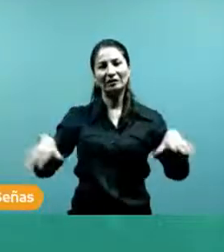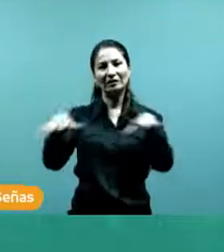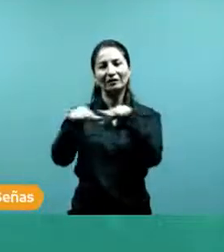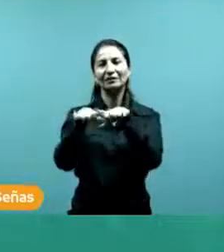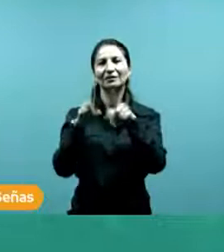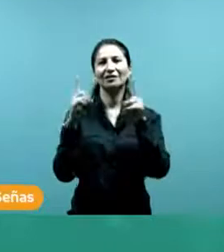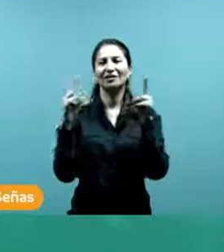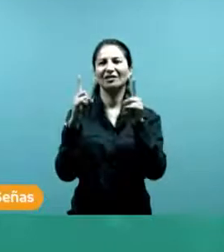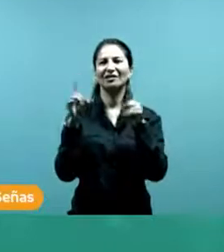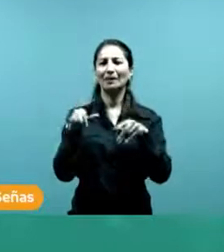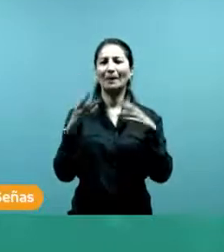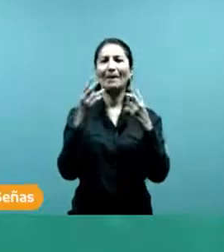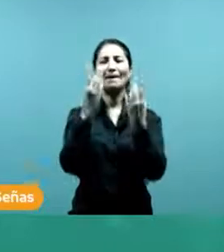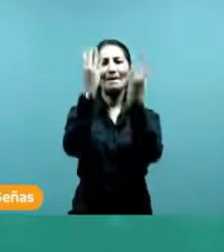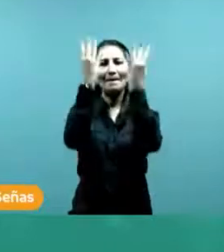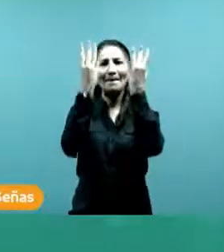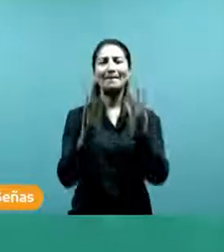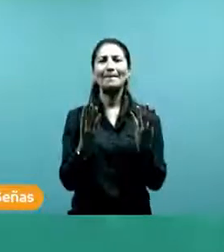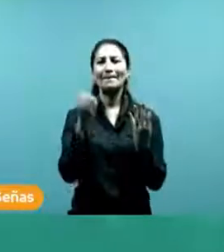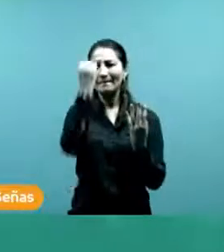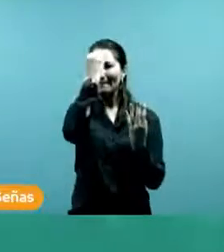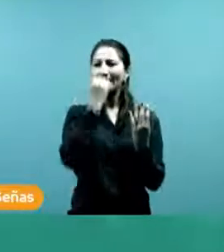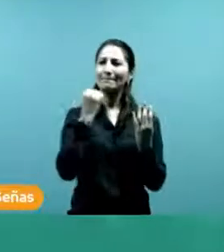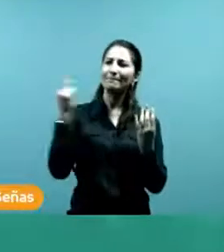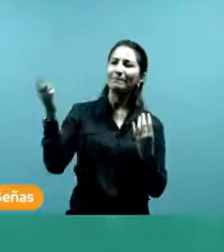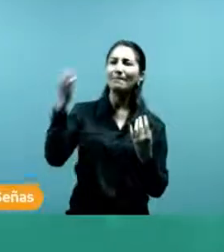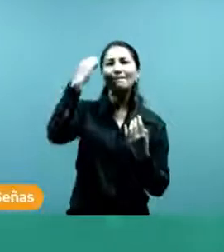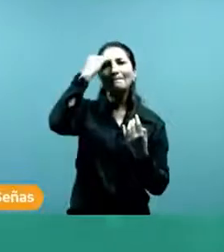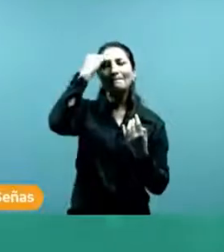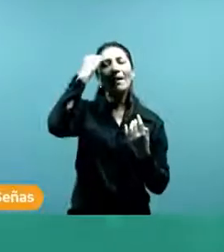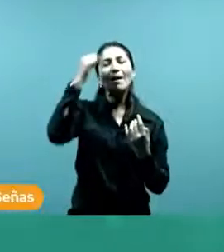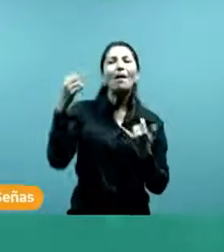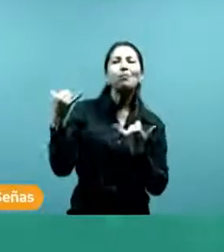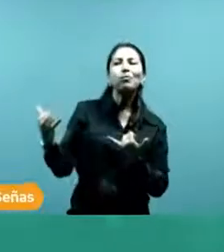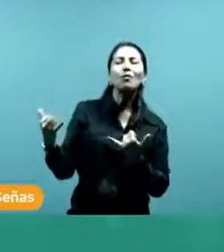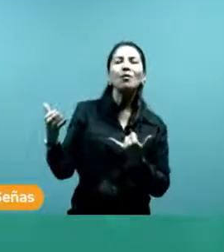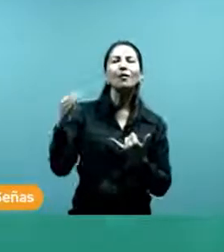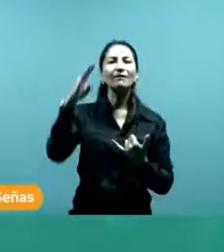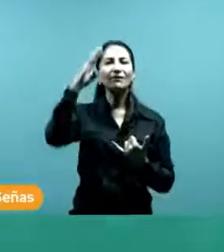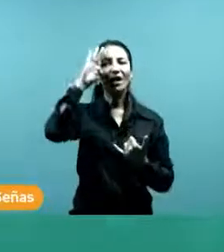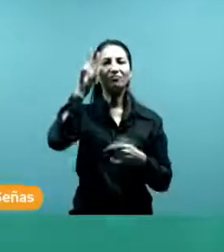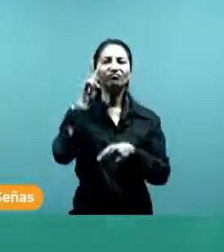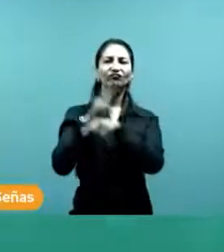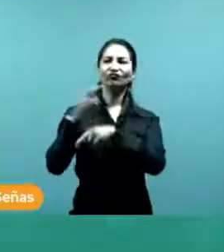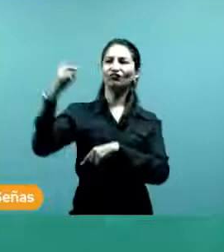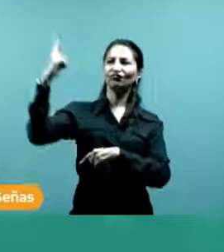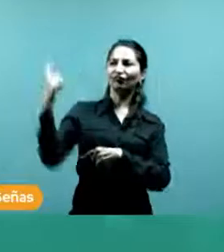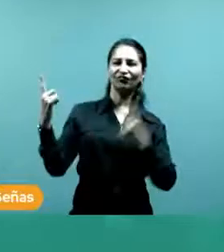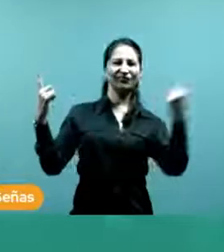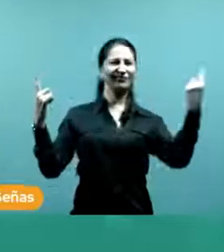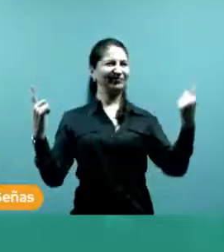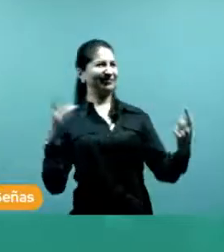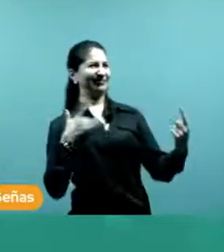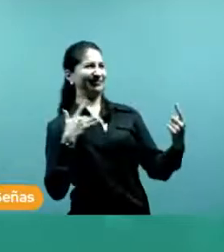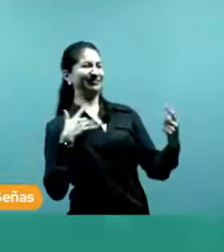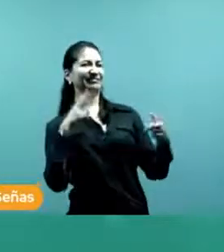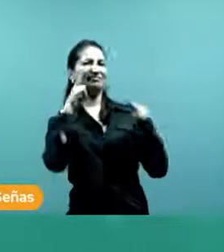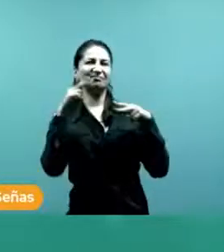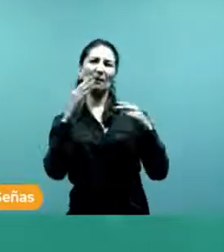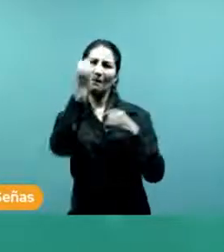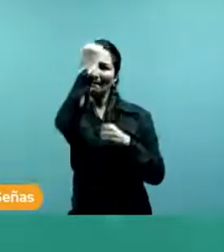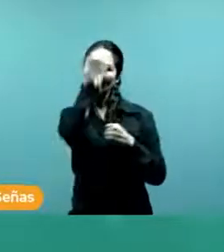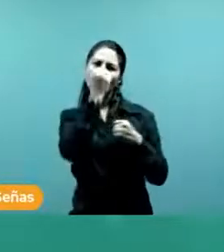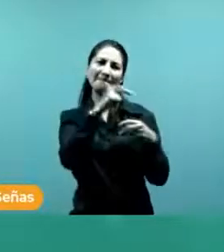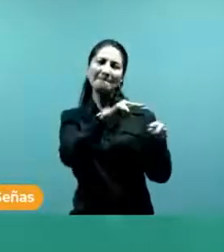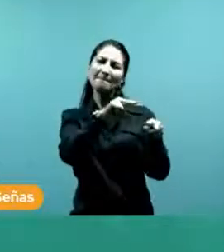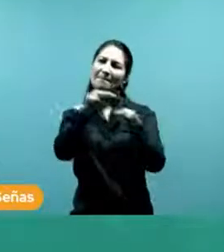museum. Están los guardias de so seguridad this is for us something very, very important and also something that